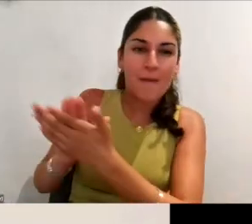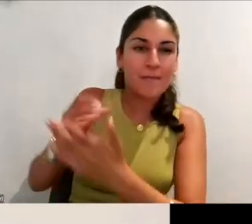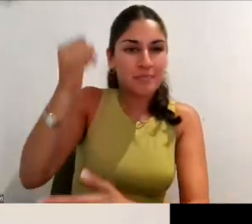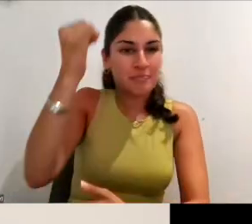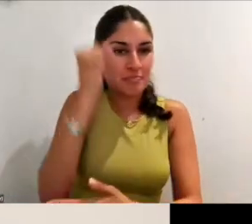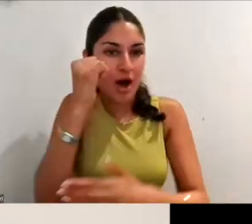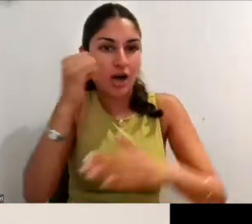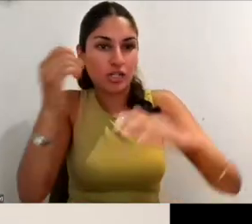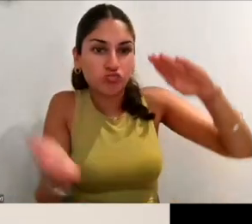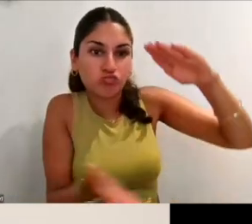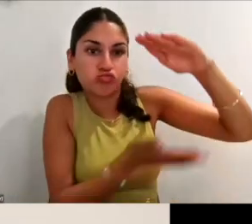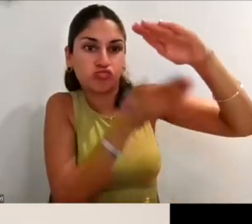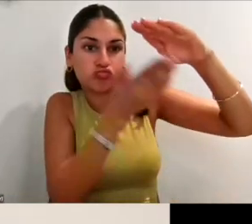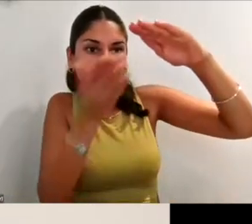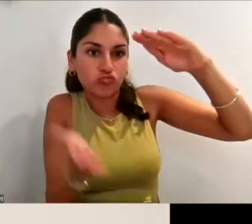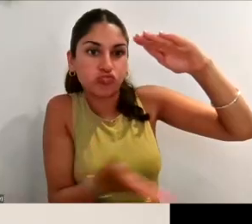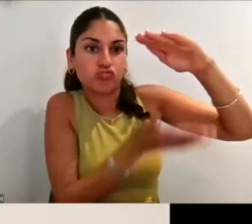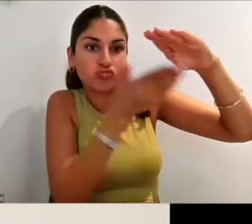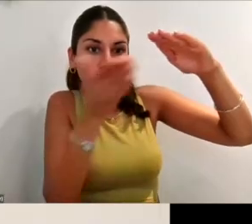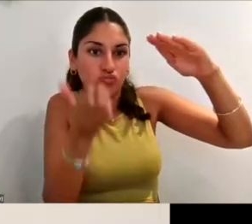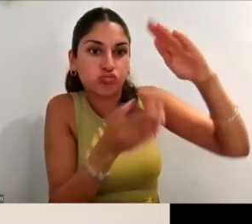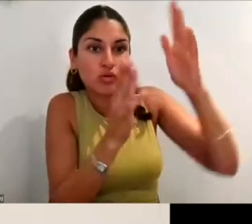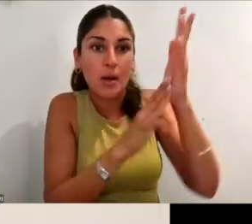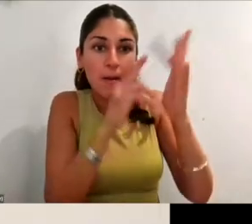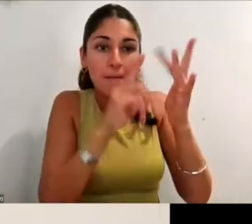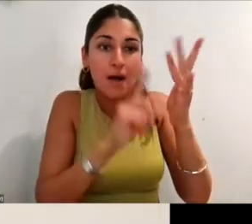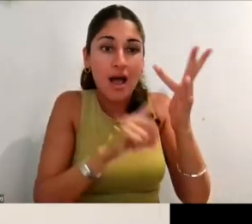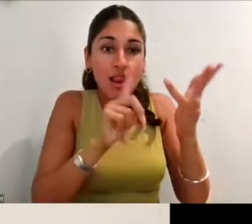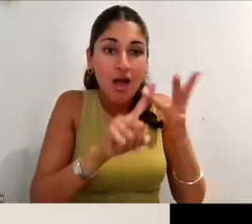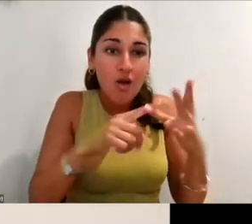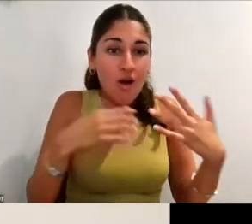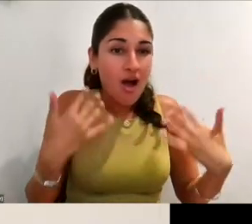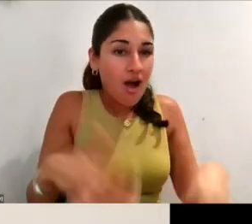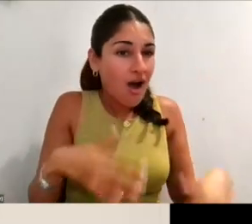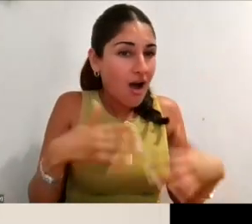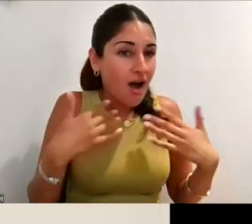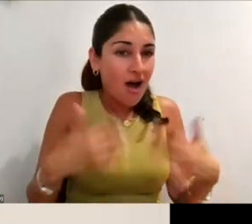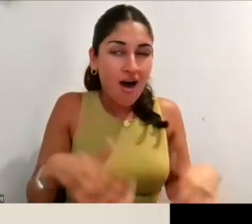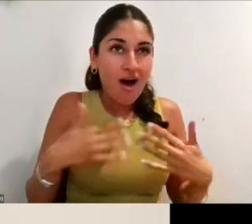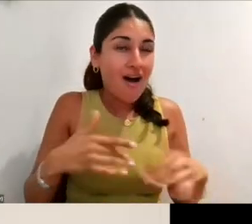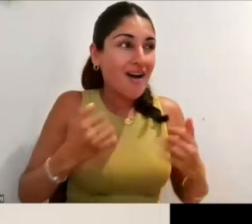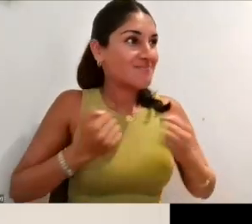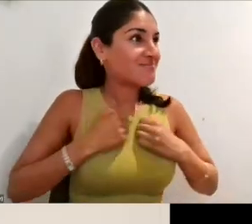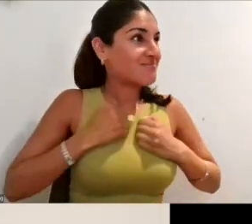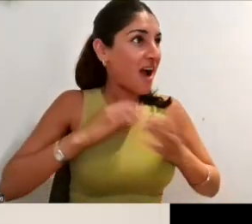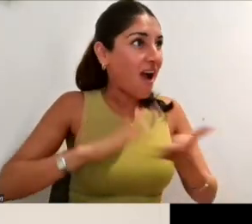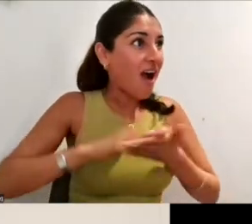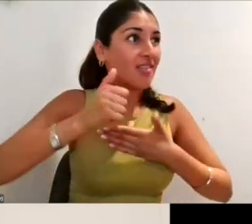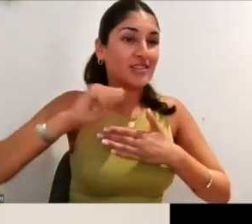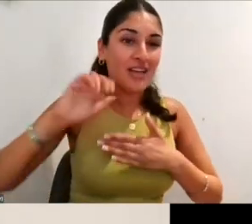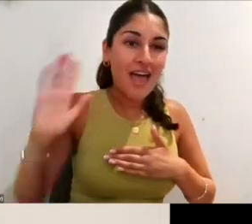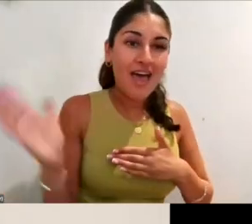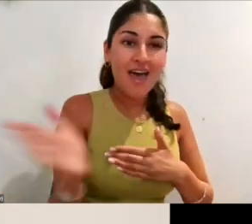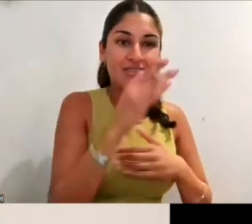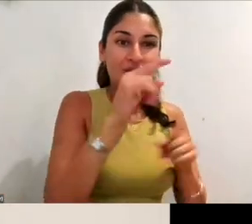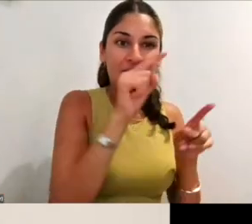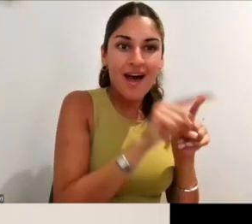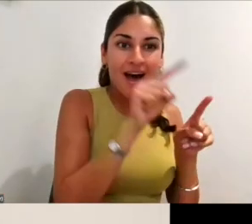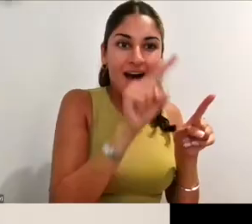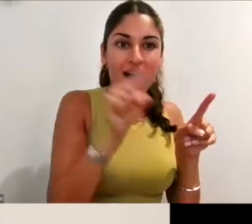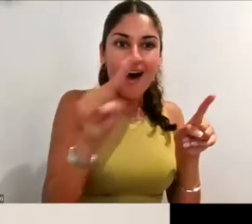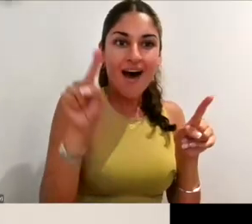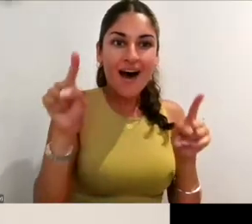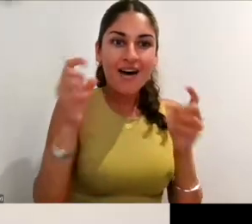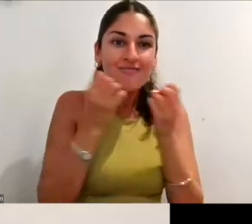missed out on this my whole life? Where Milo is centred, where my culture is centred, where I don't have